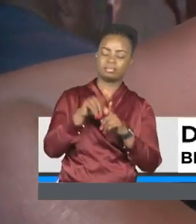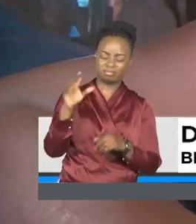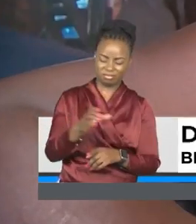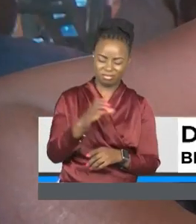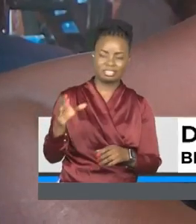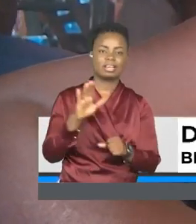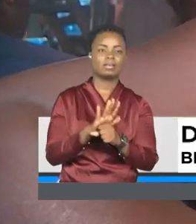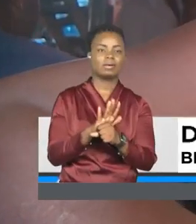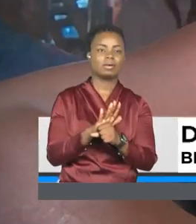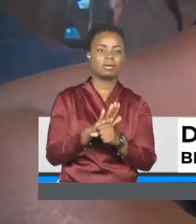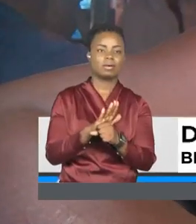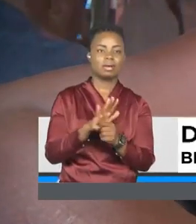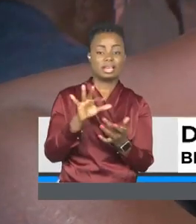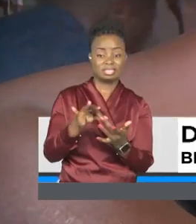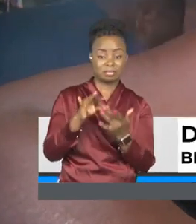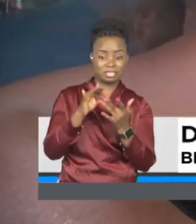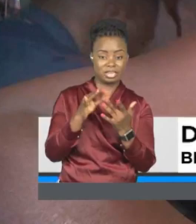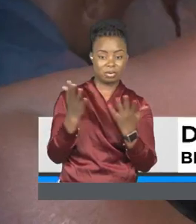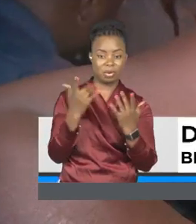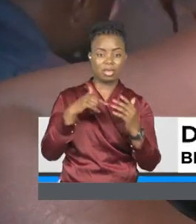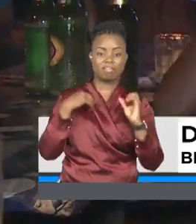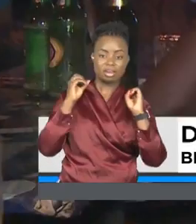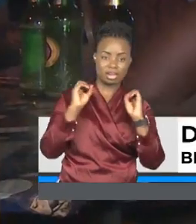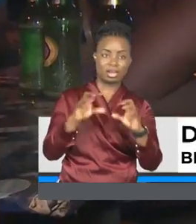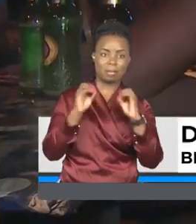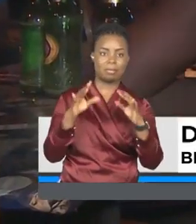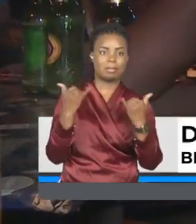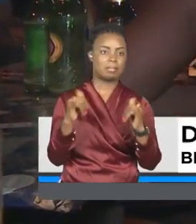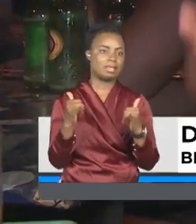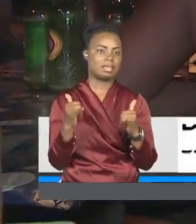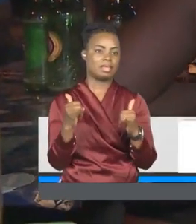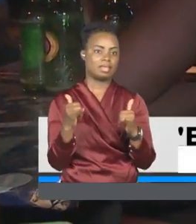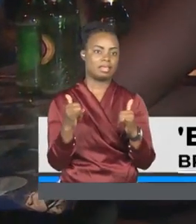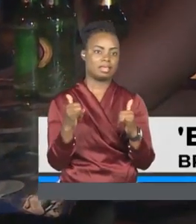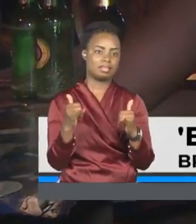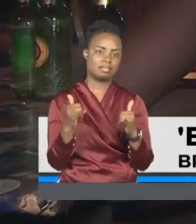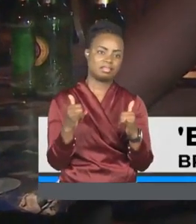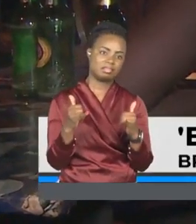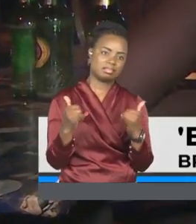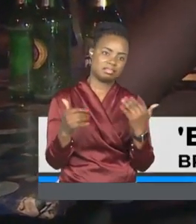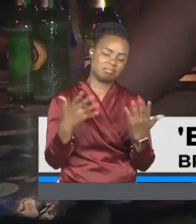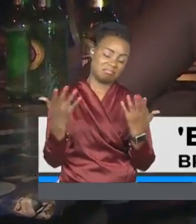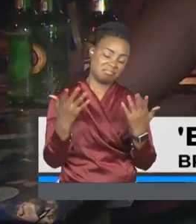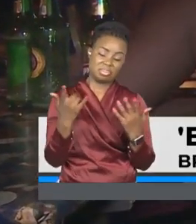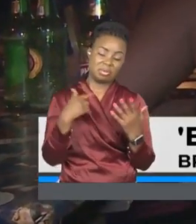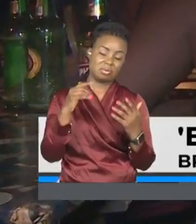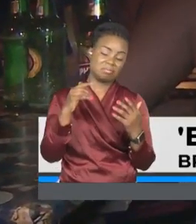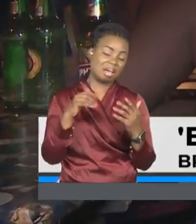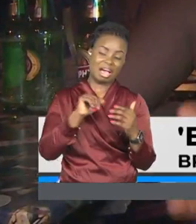Most especially when your club is playing. Rather than spend 3 odd hours in